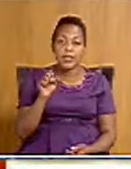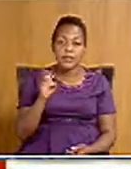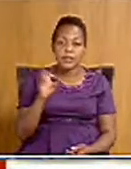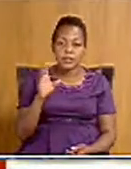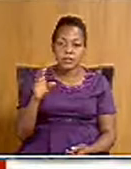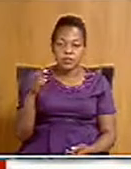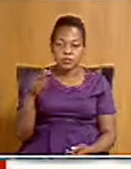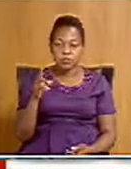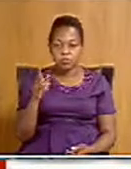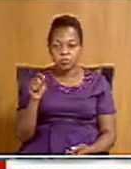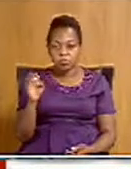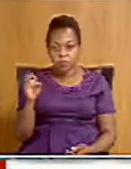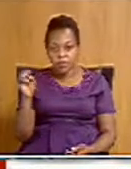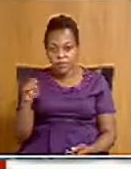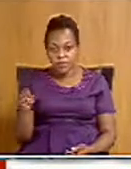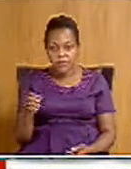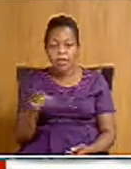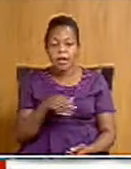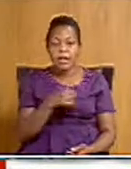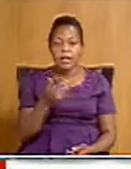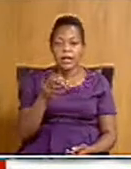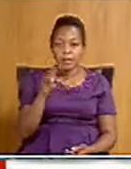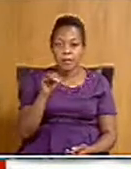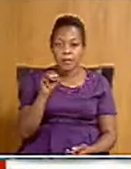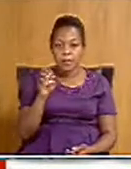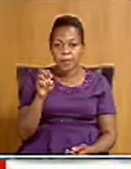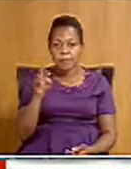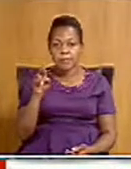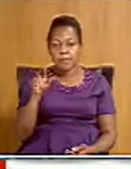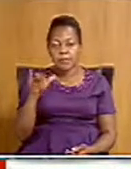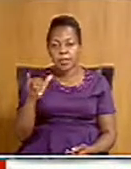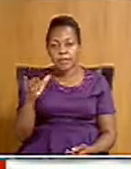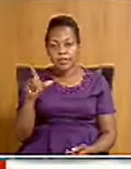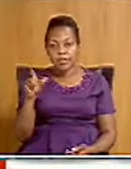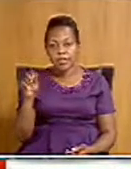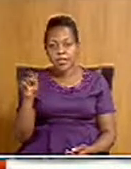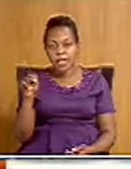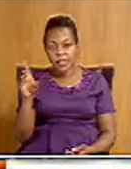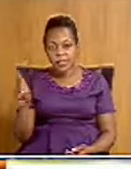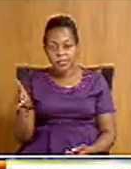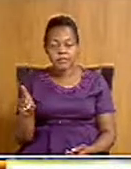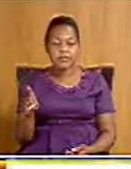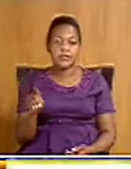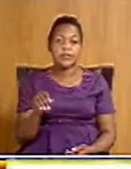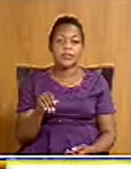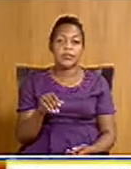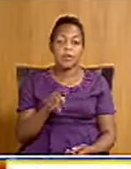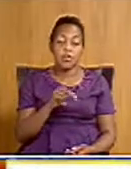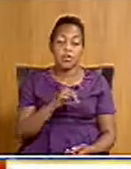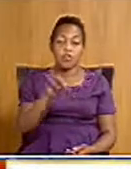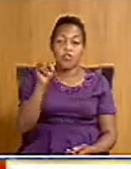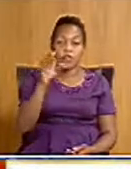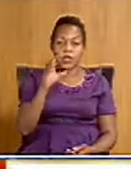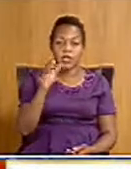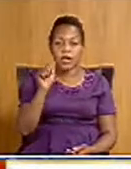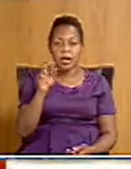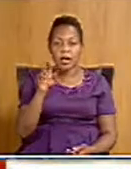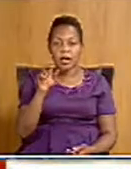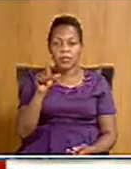Maryland, Connecticut, Rhode Island, Delaware, North